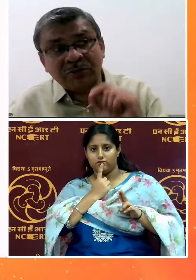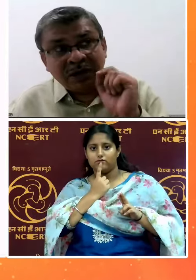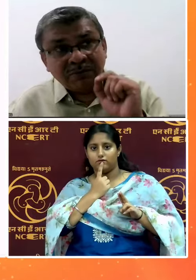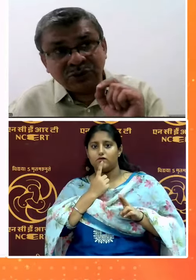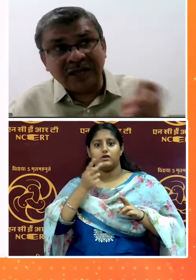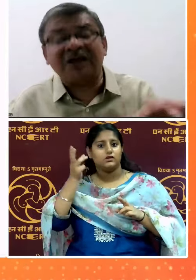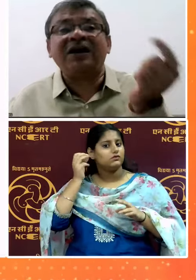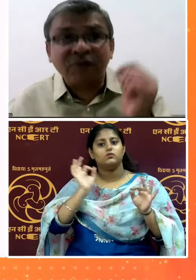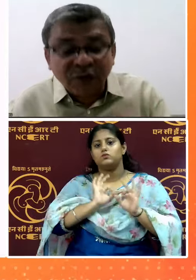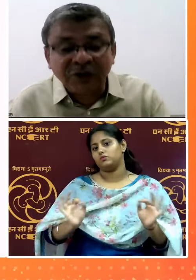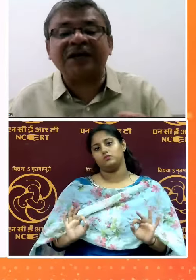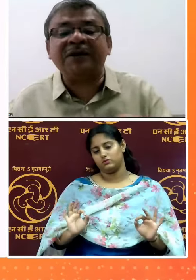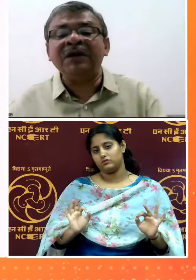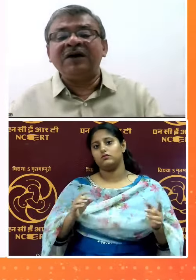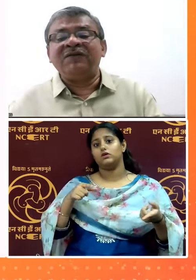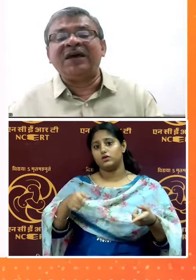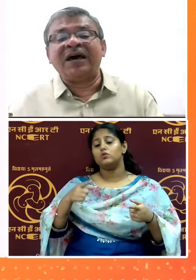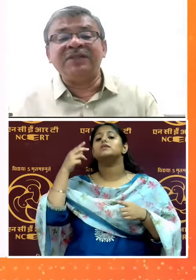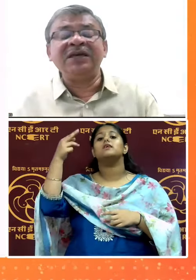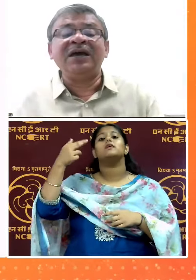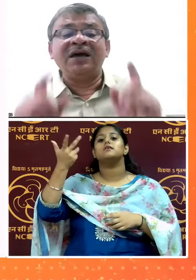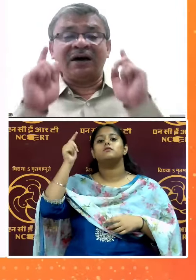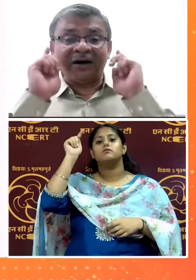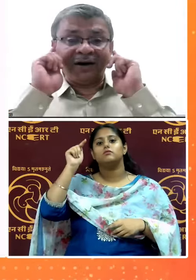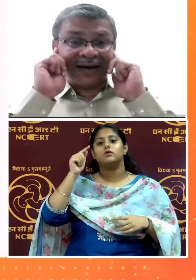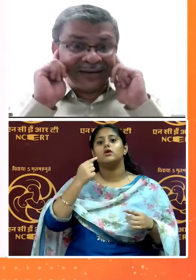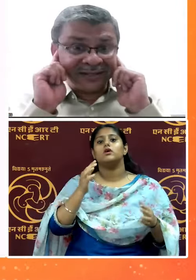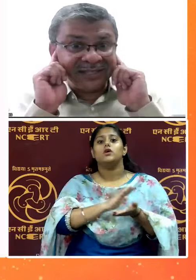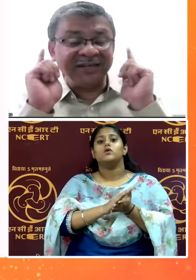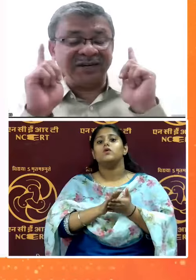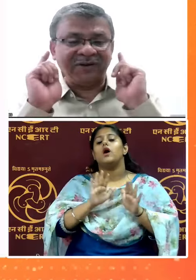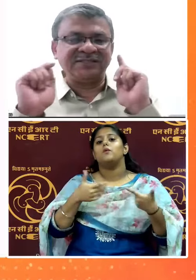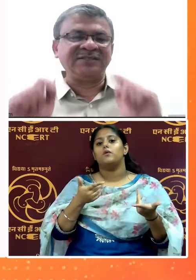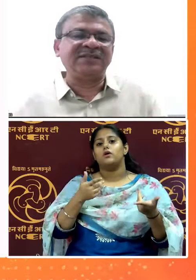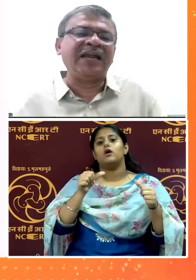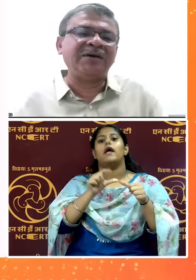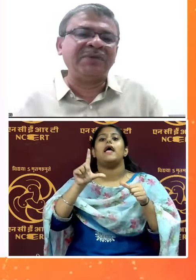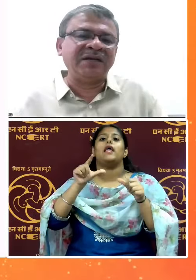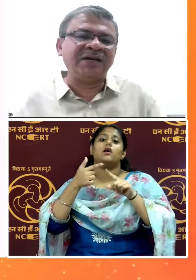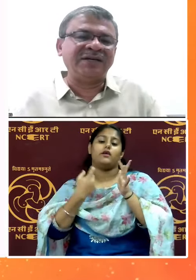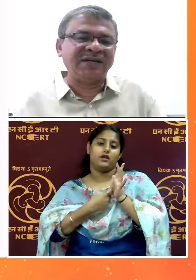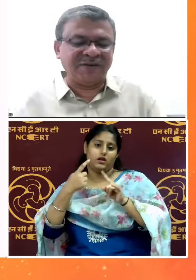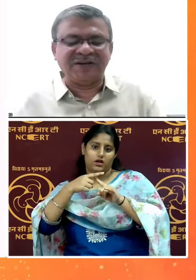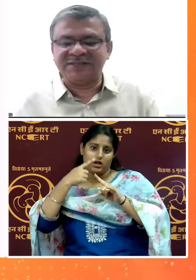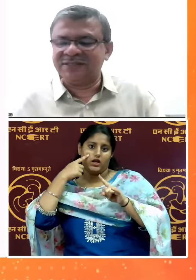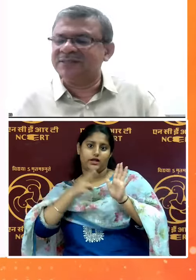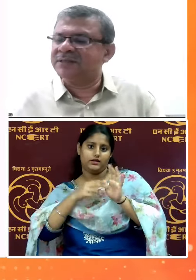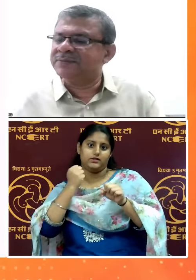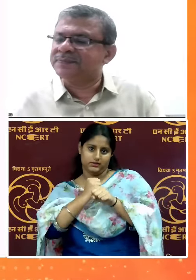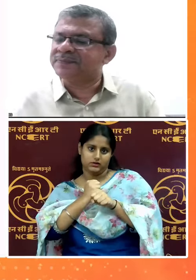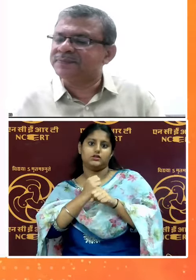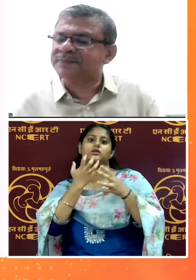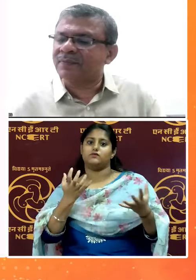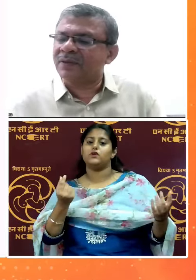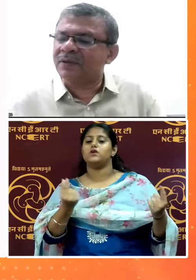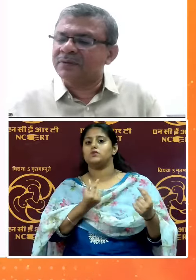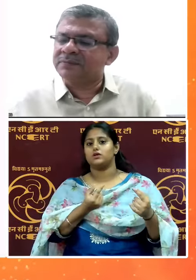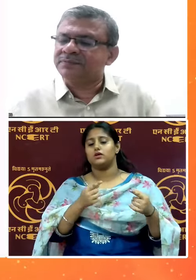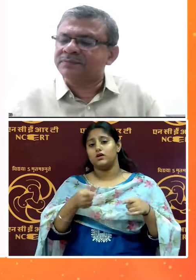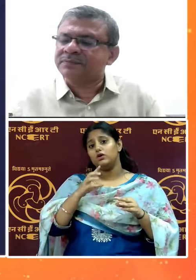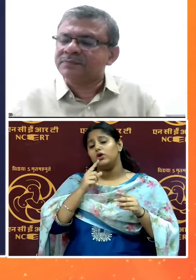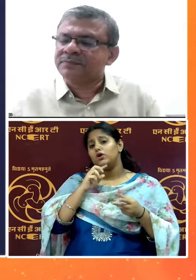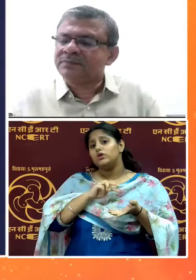may not be able to hear. And for them, we have the alerting devices, alarm alerting devices. So, sir, which are the